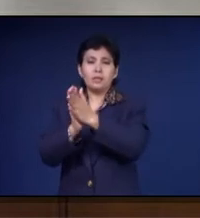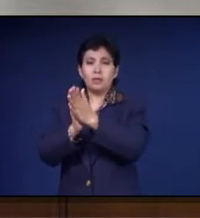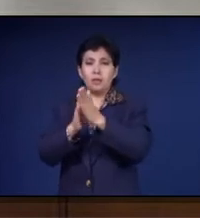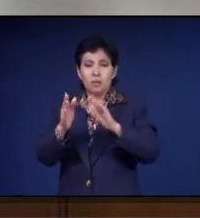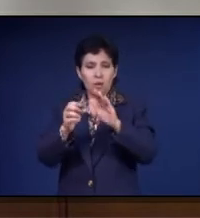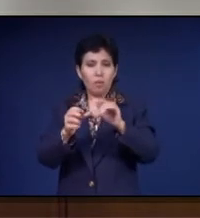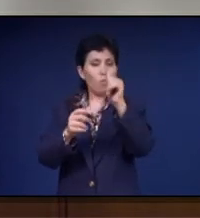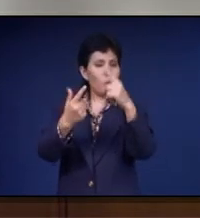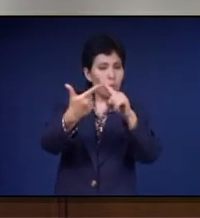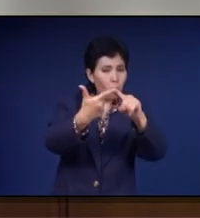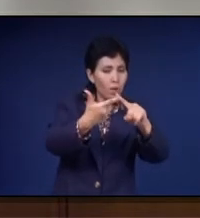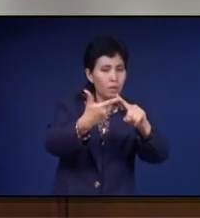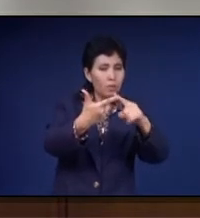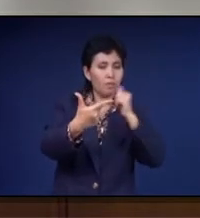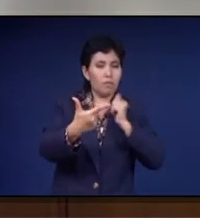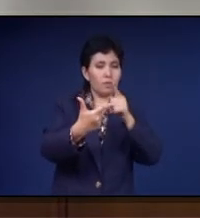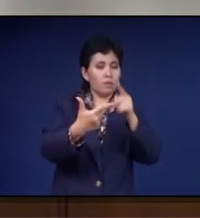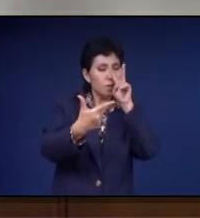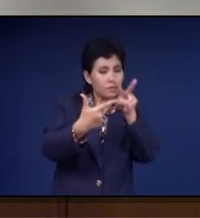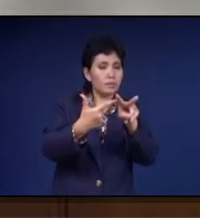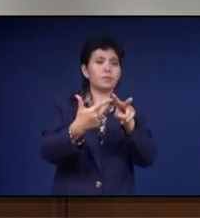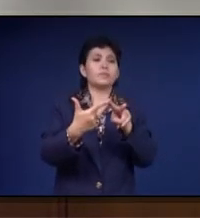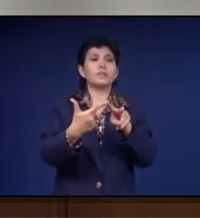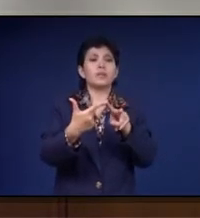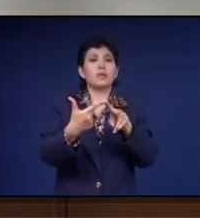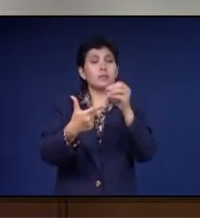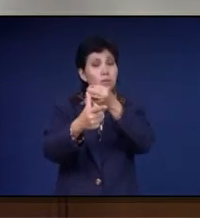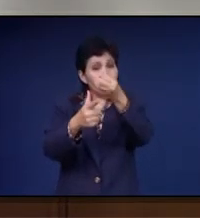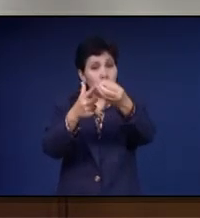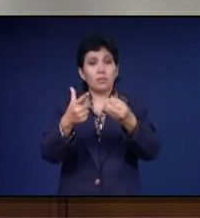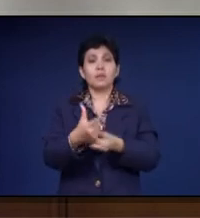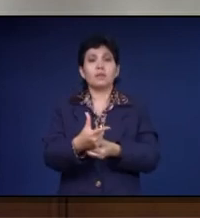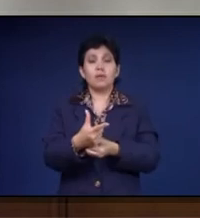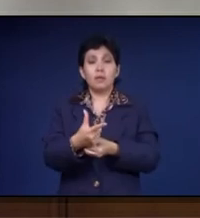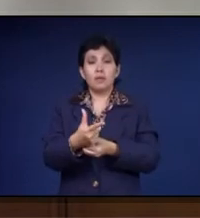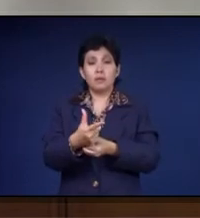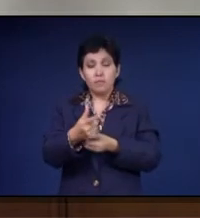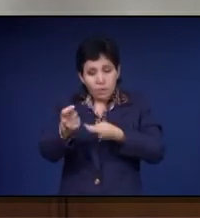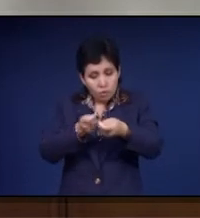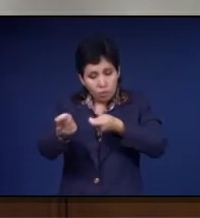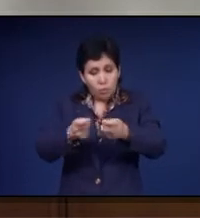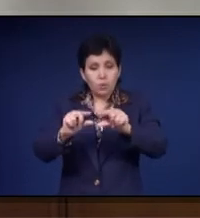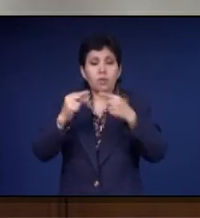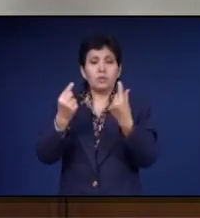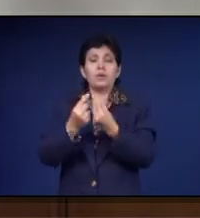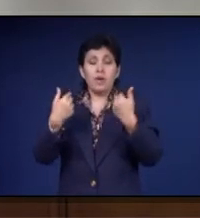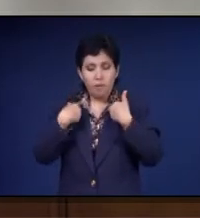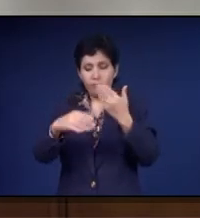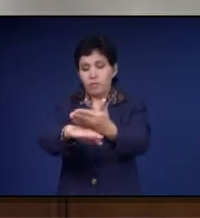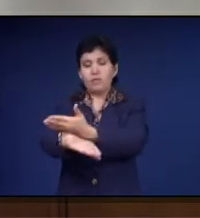week and one did not study, and you can see whether even the control group, did they show